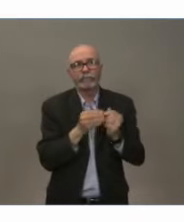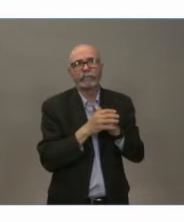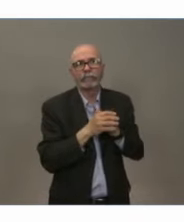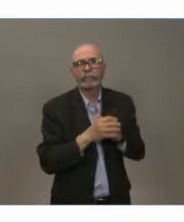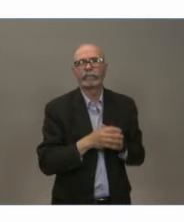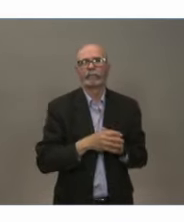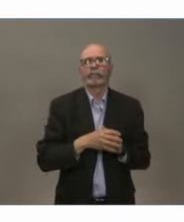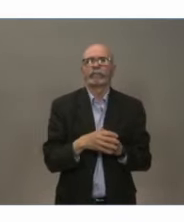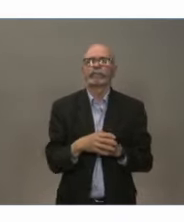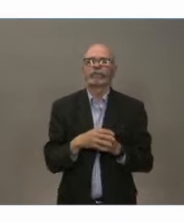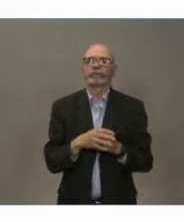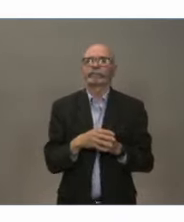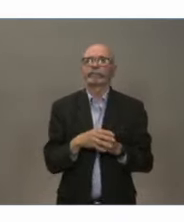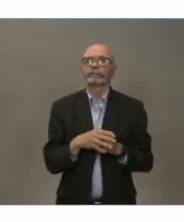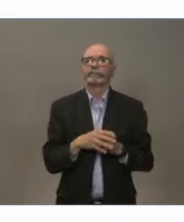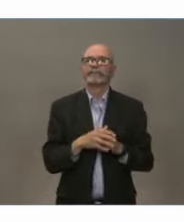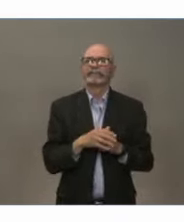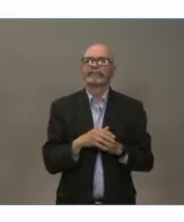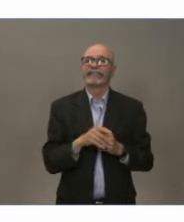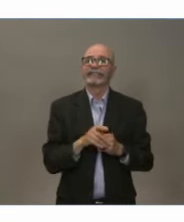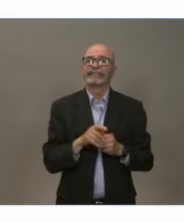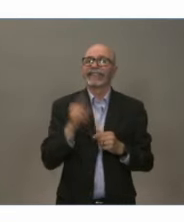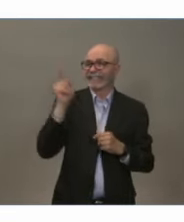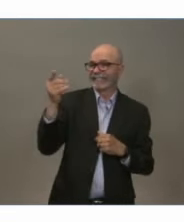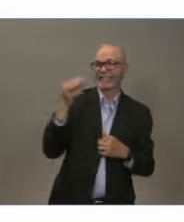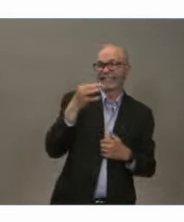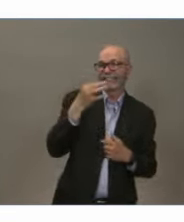on our what I presented on the second slide